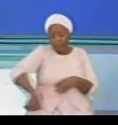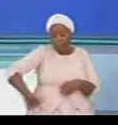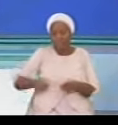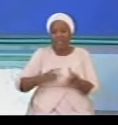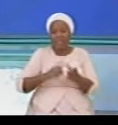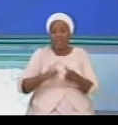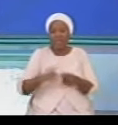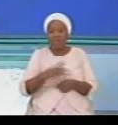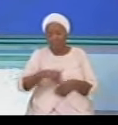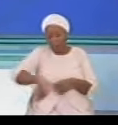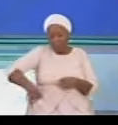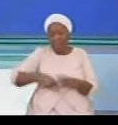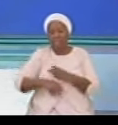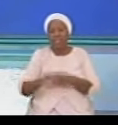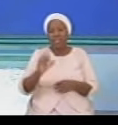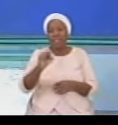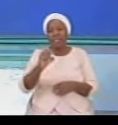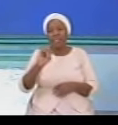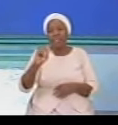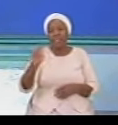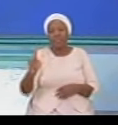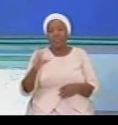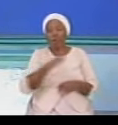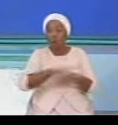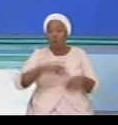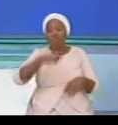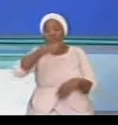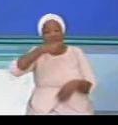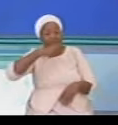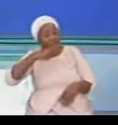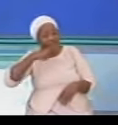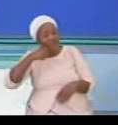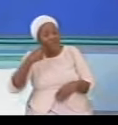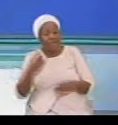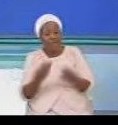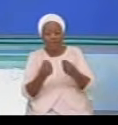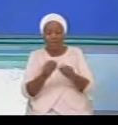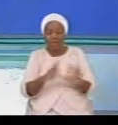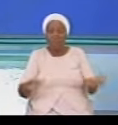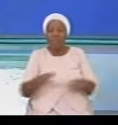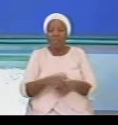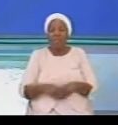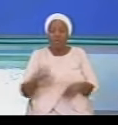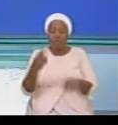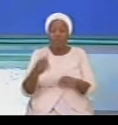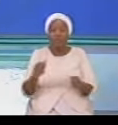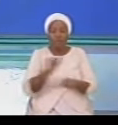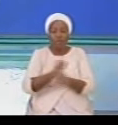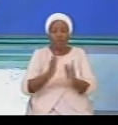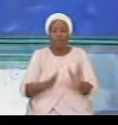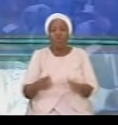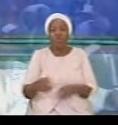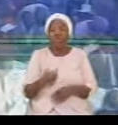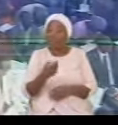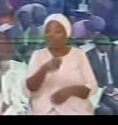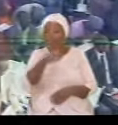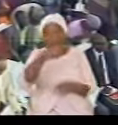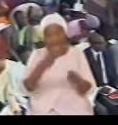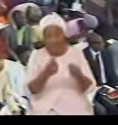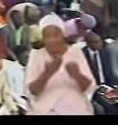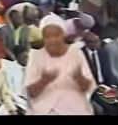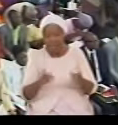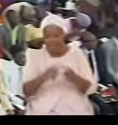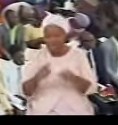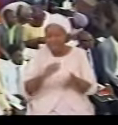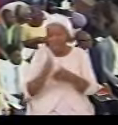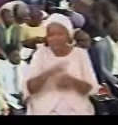if you plant a seed on dry ground, rocky ground, stony ground, that thing will dry up.